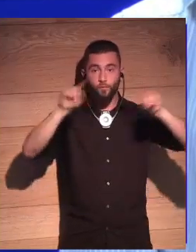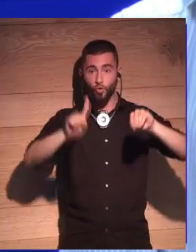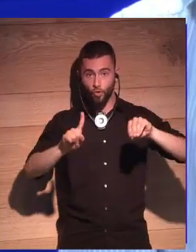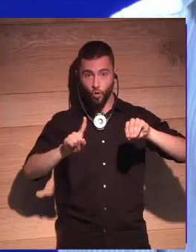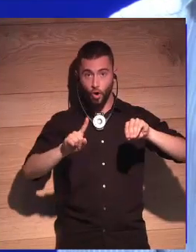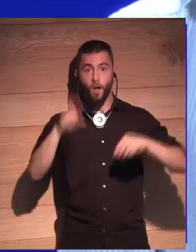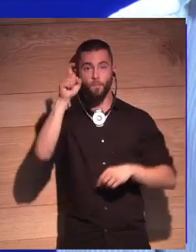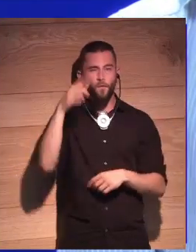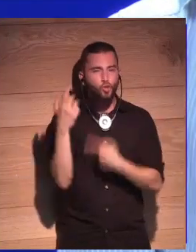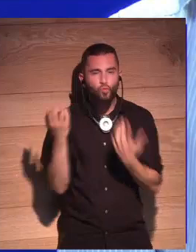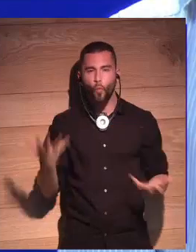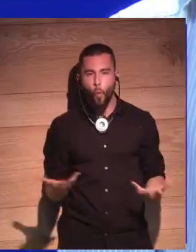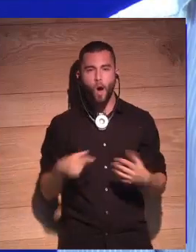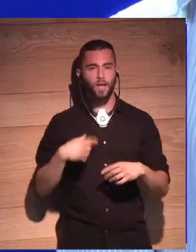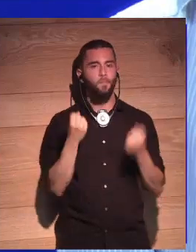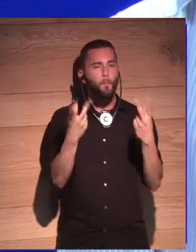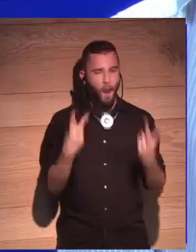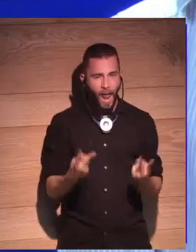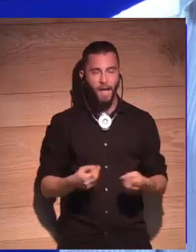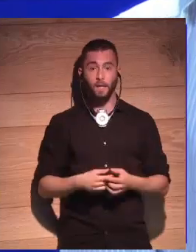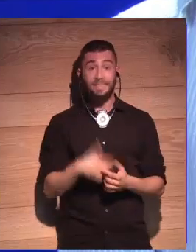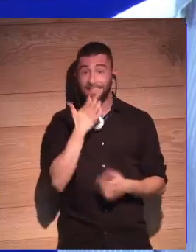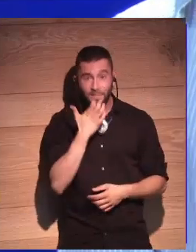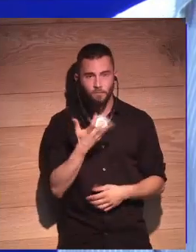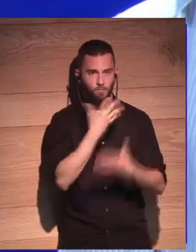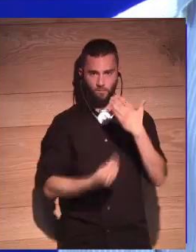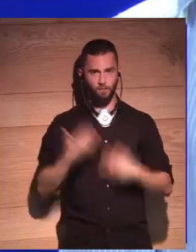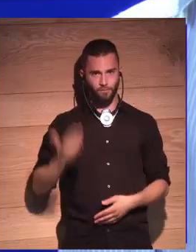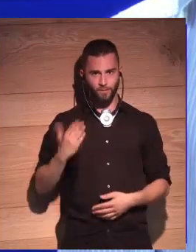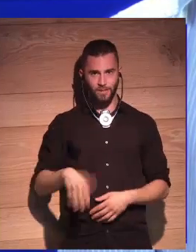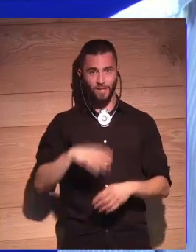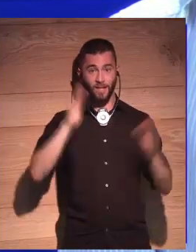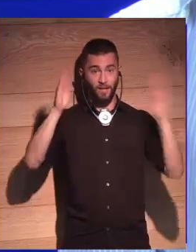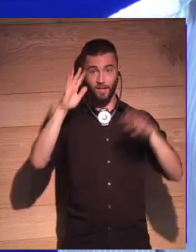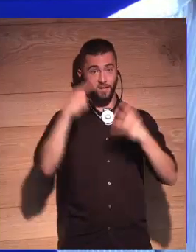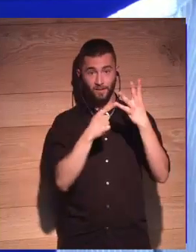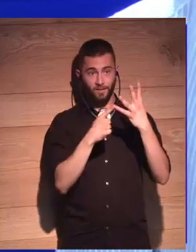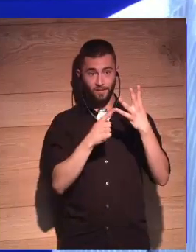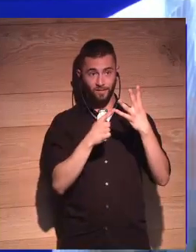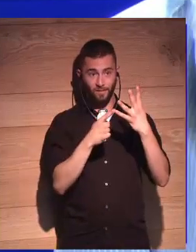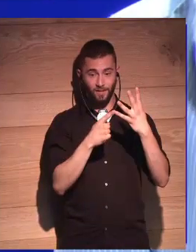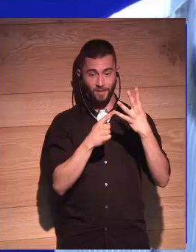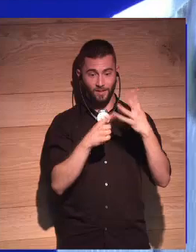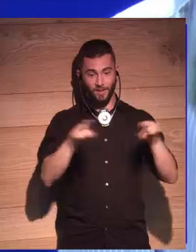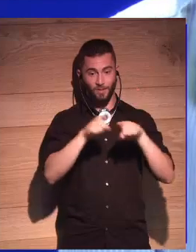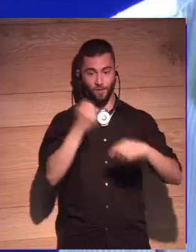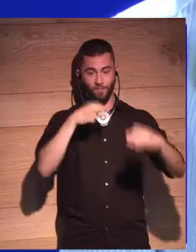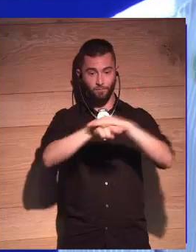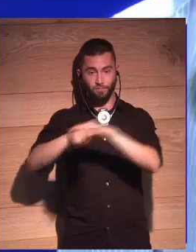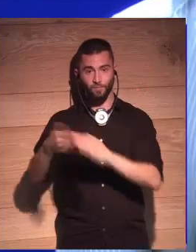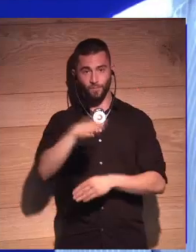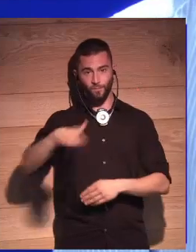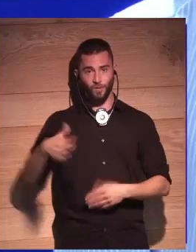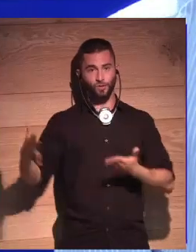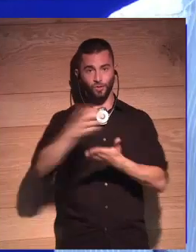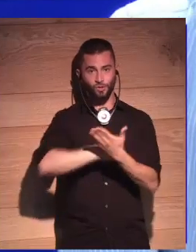not train the trainers, and what teachers or what trainers are we talking about, we will be making a very bad mistake. And